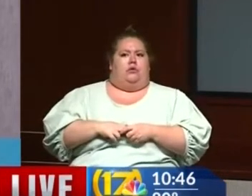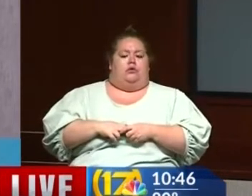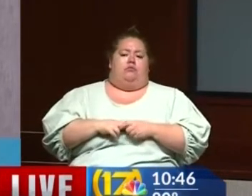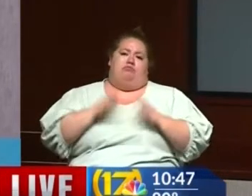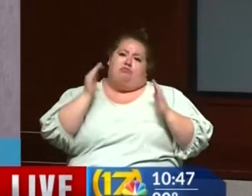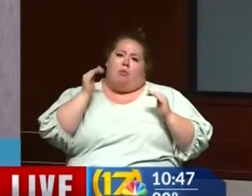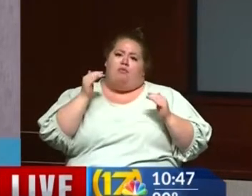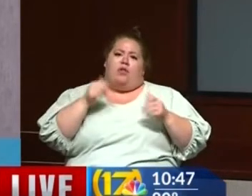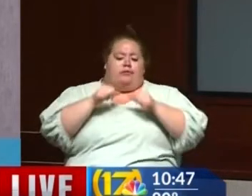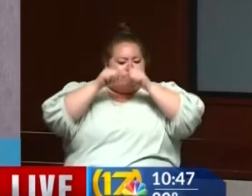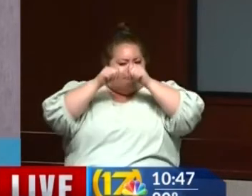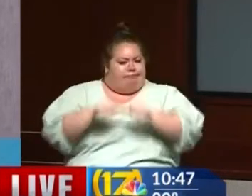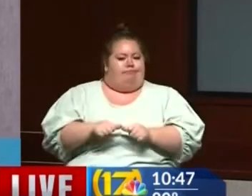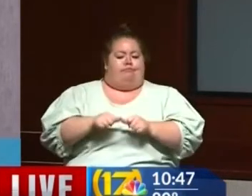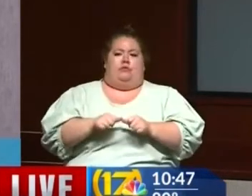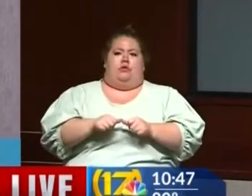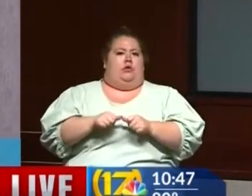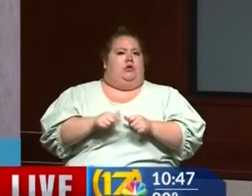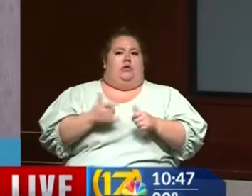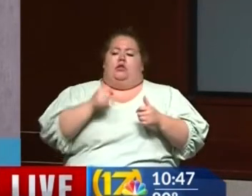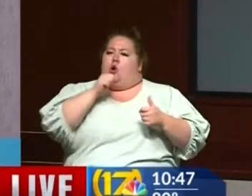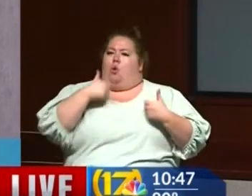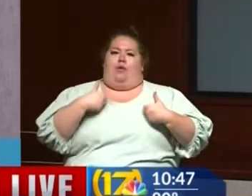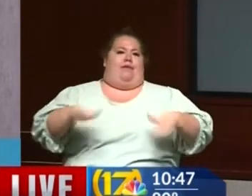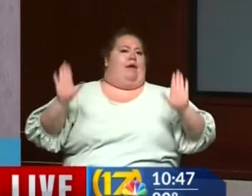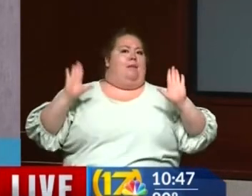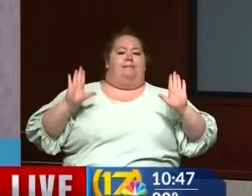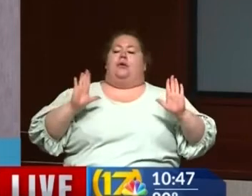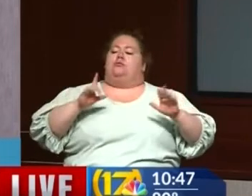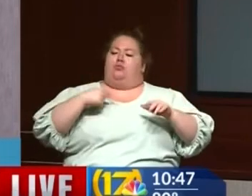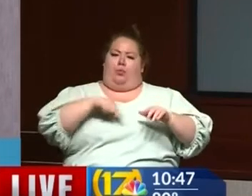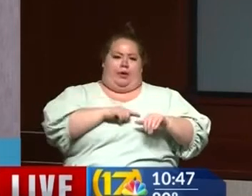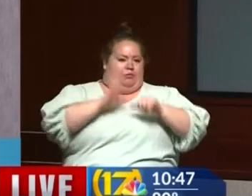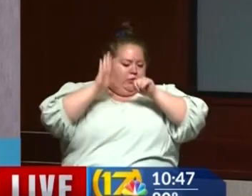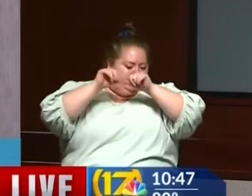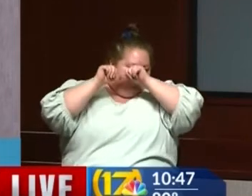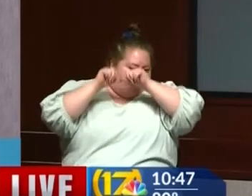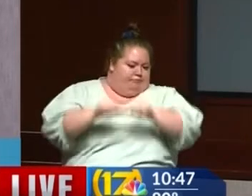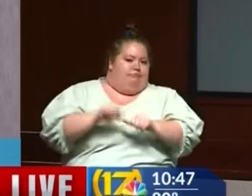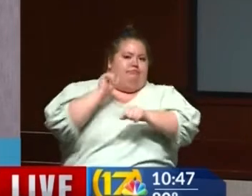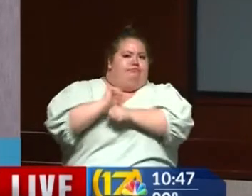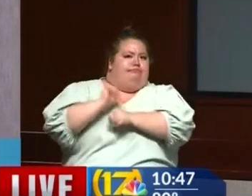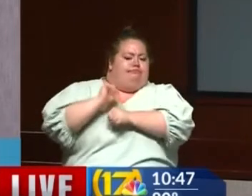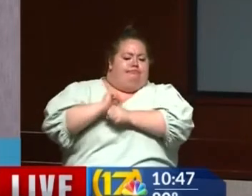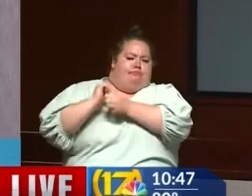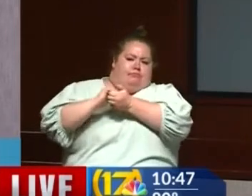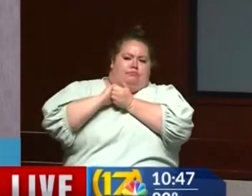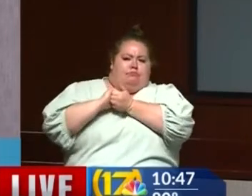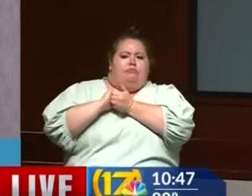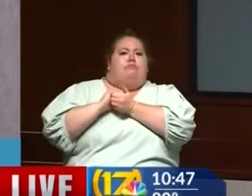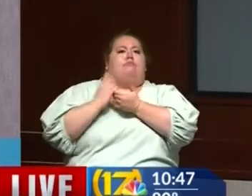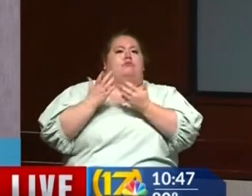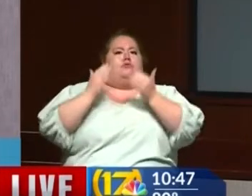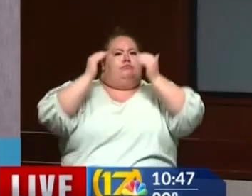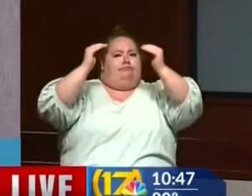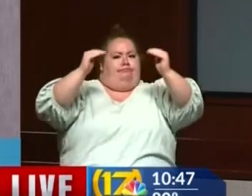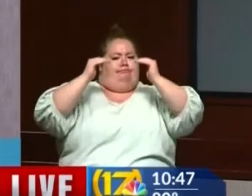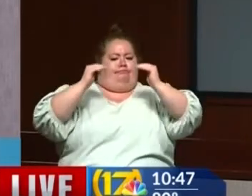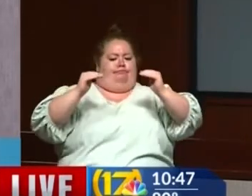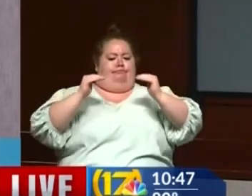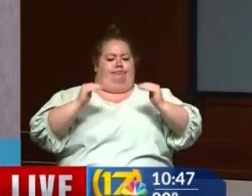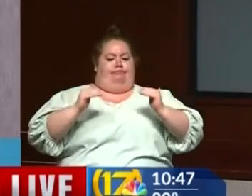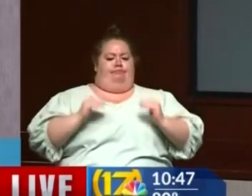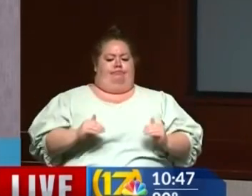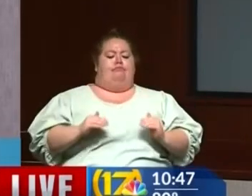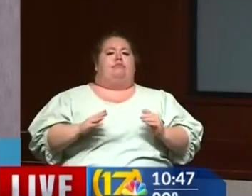effort, not to let up, more effort, that we're going to get there and we'll meet those new tiers and allow more